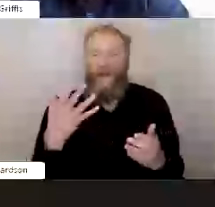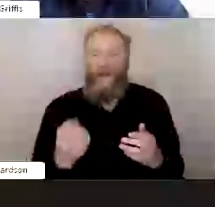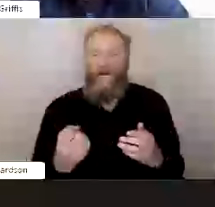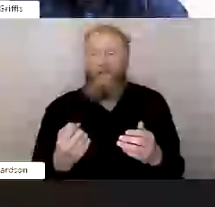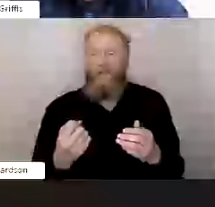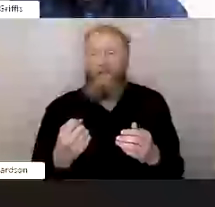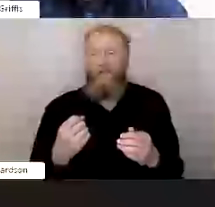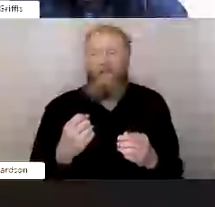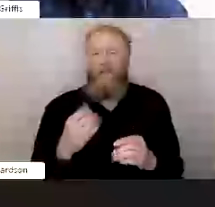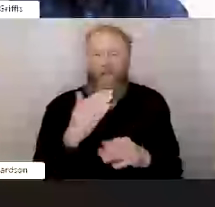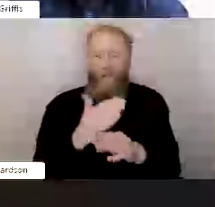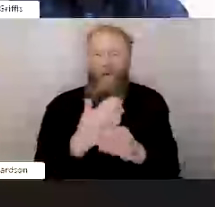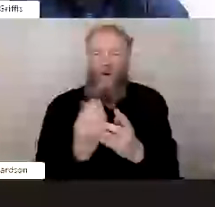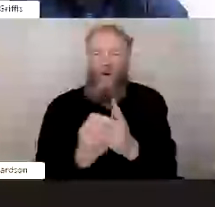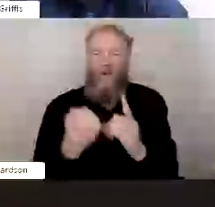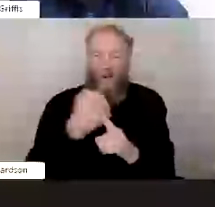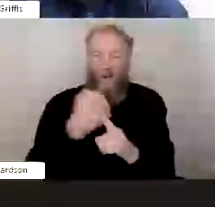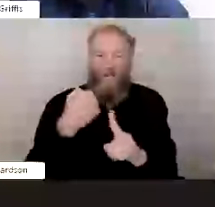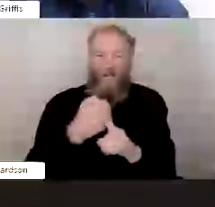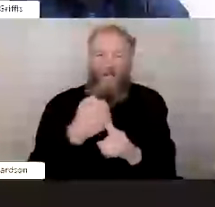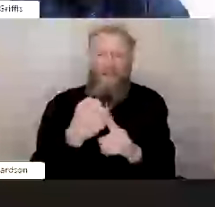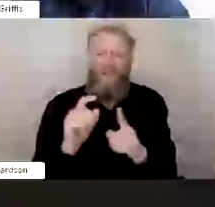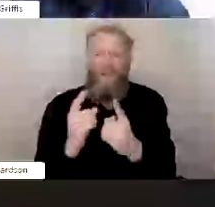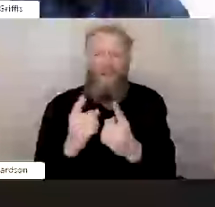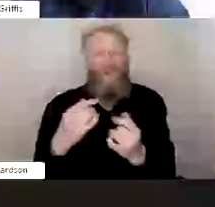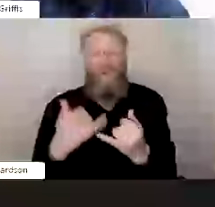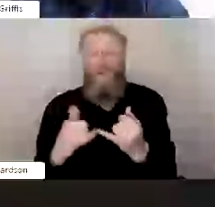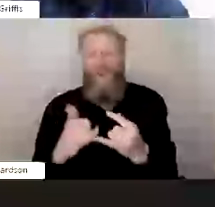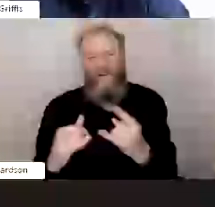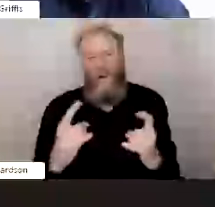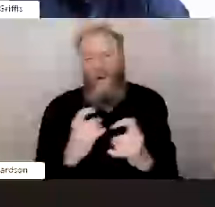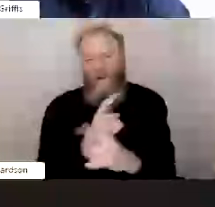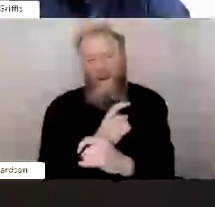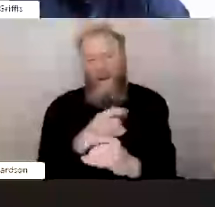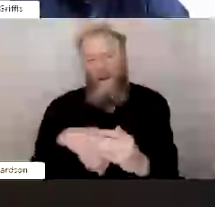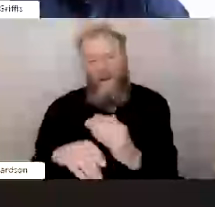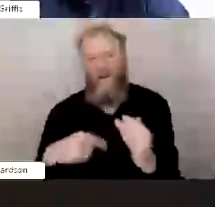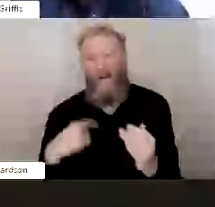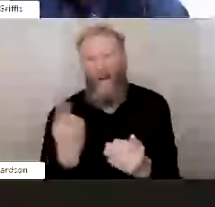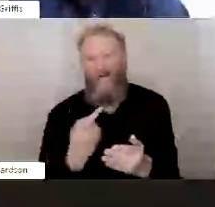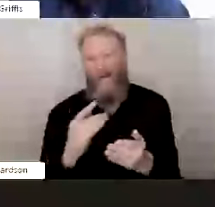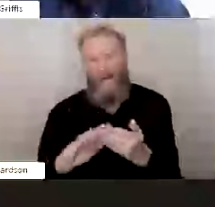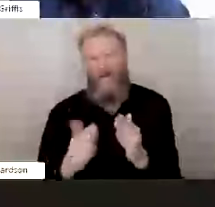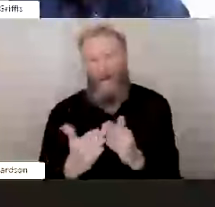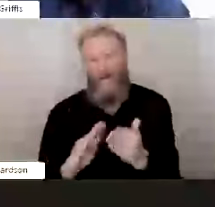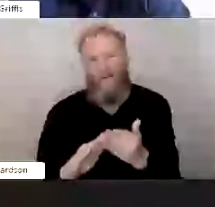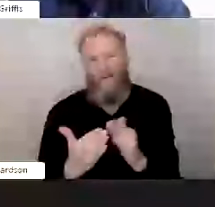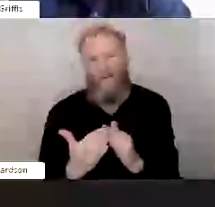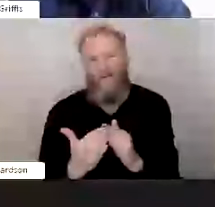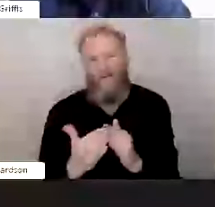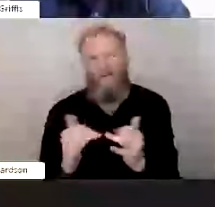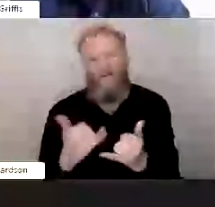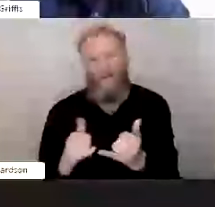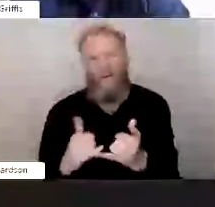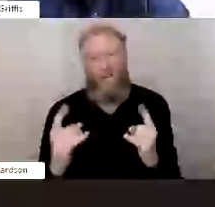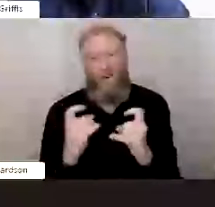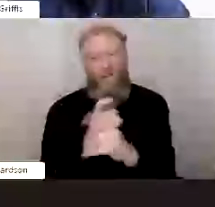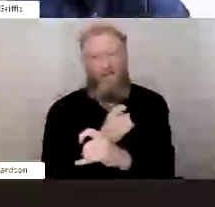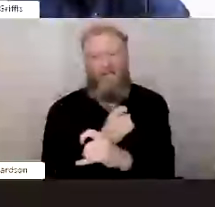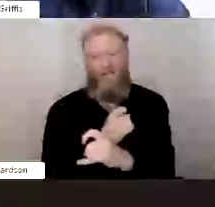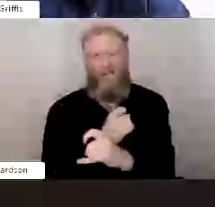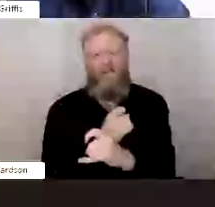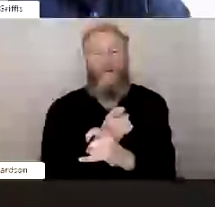it's certainly the same for us. They're often very, very complex in our communities, very complex. And they're often